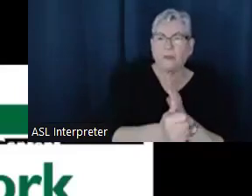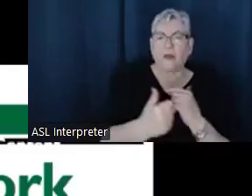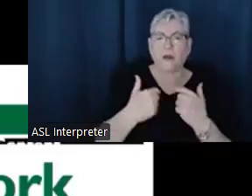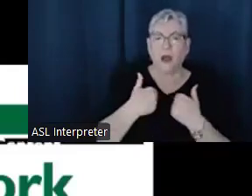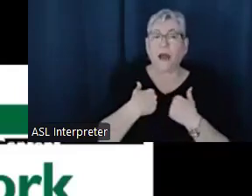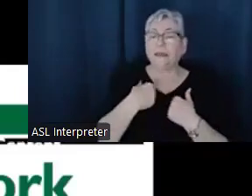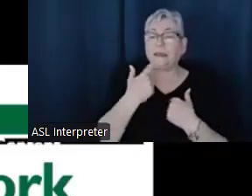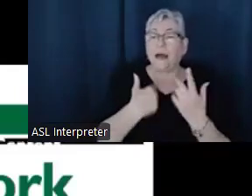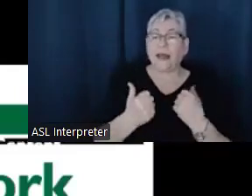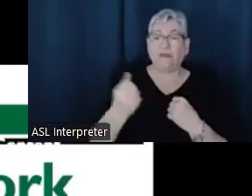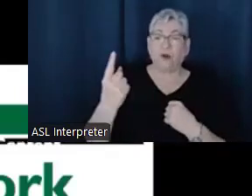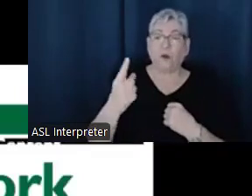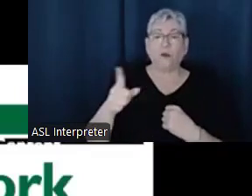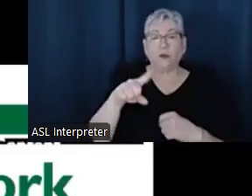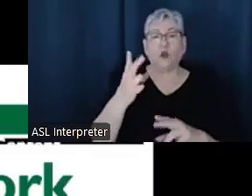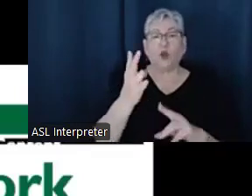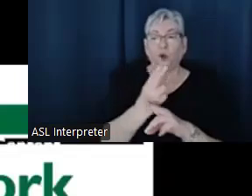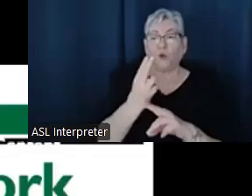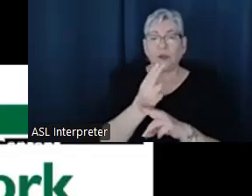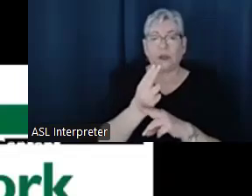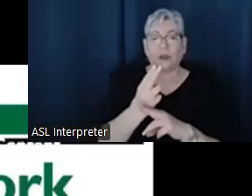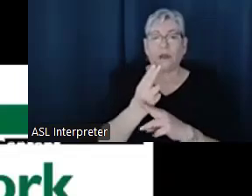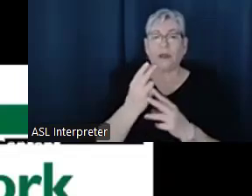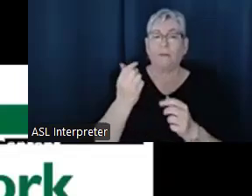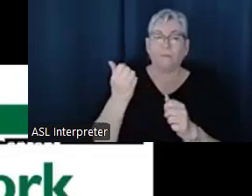sure that you're using every moment.